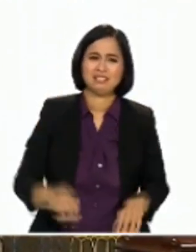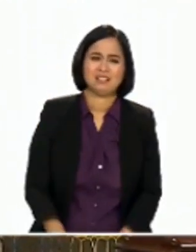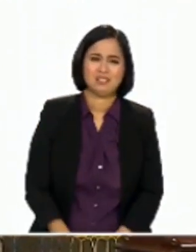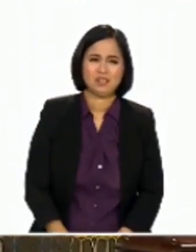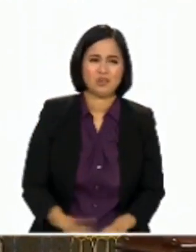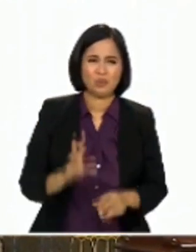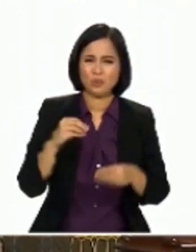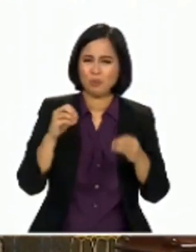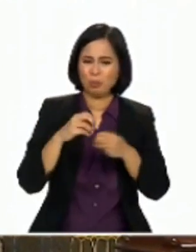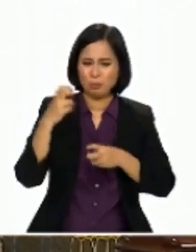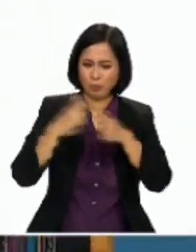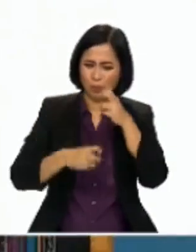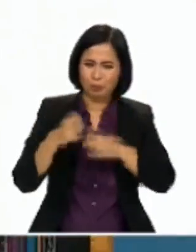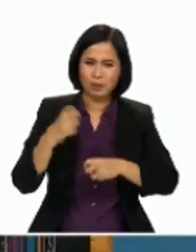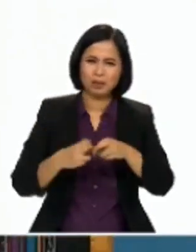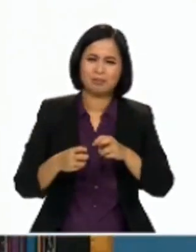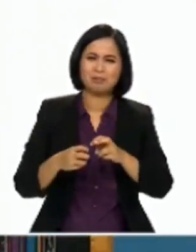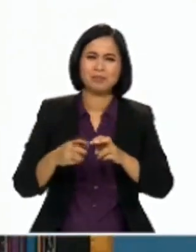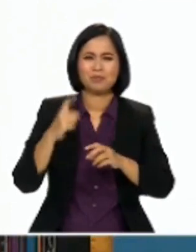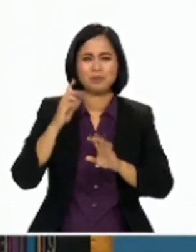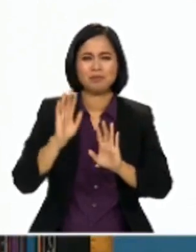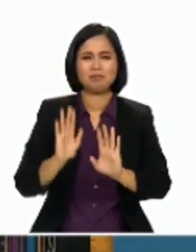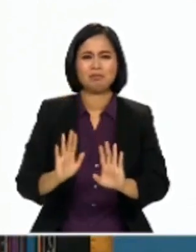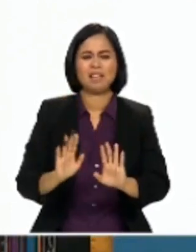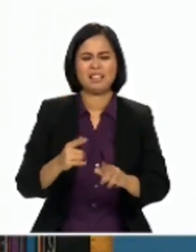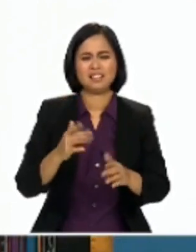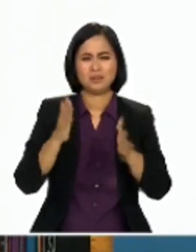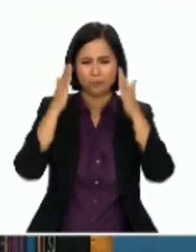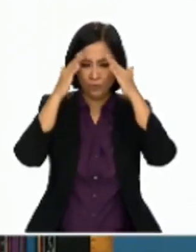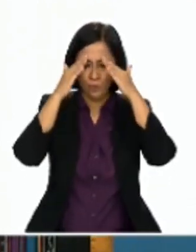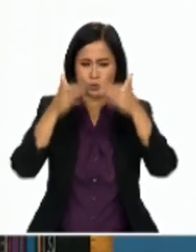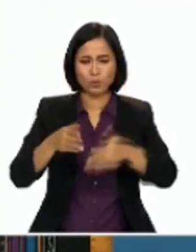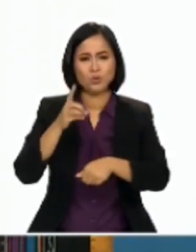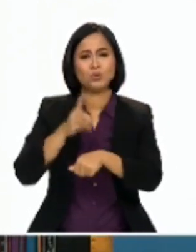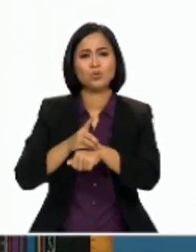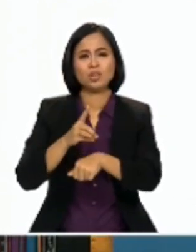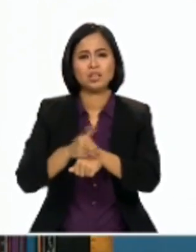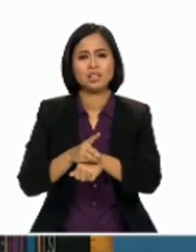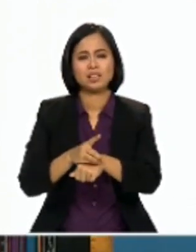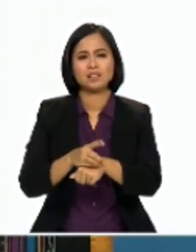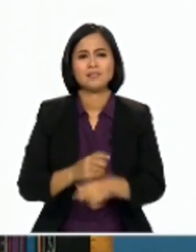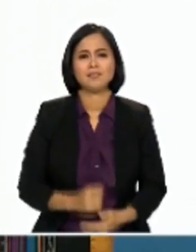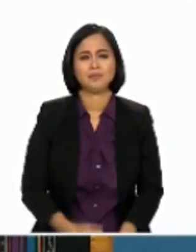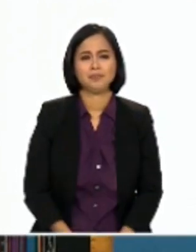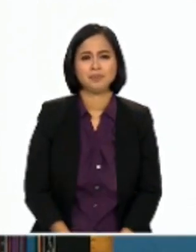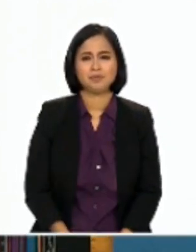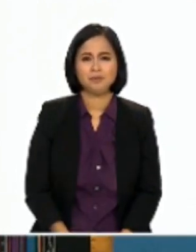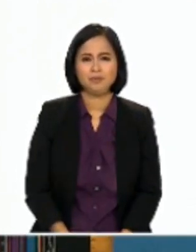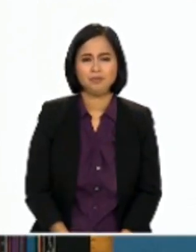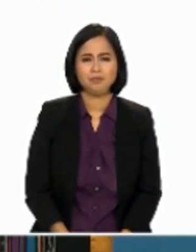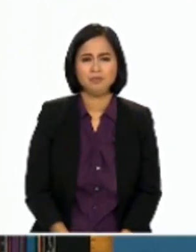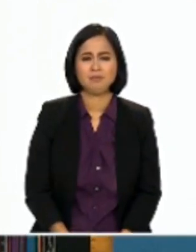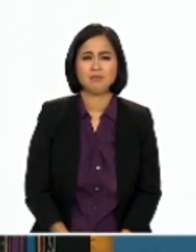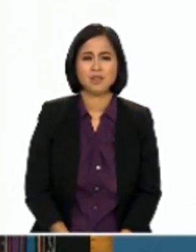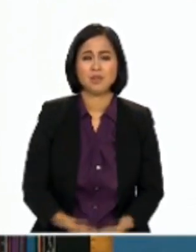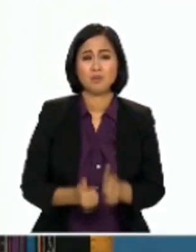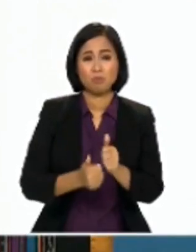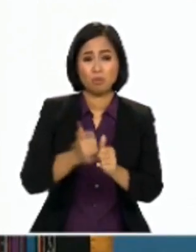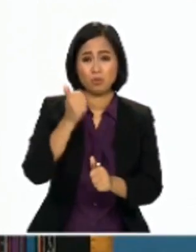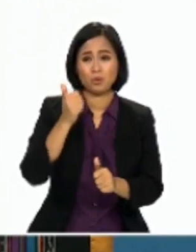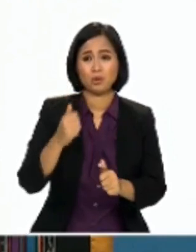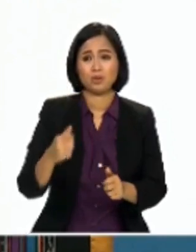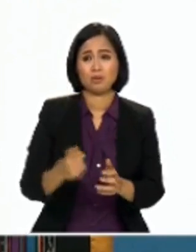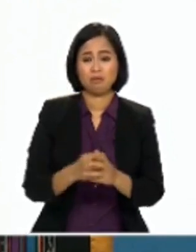climb. I will just do my duty. And most of my cabinet members